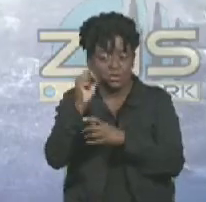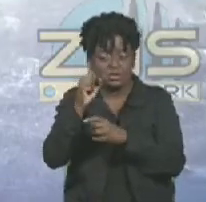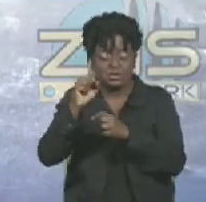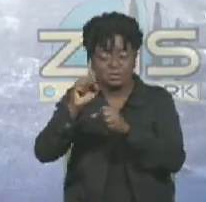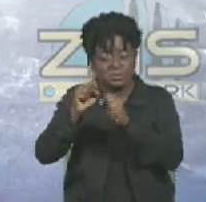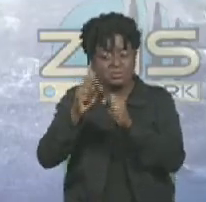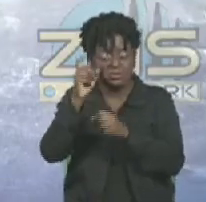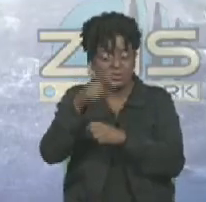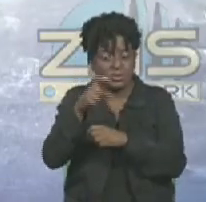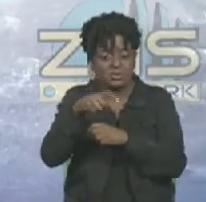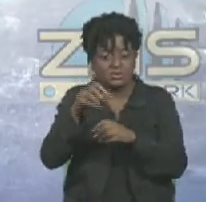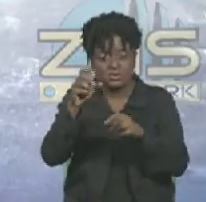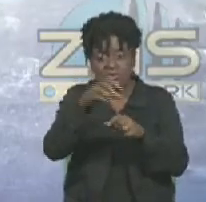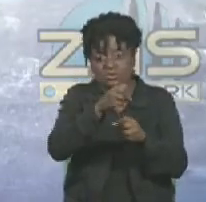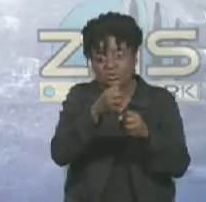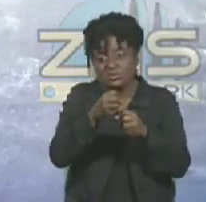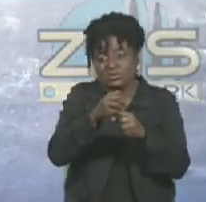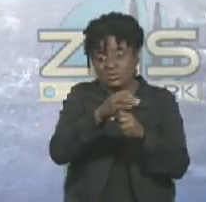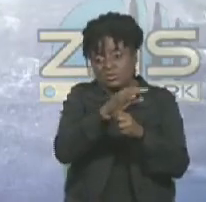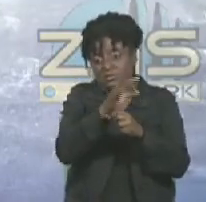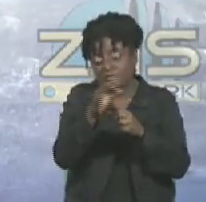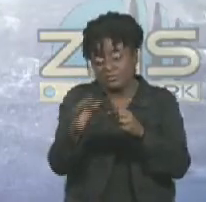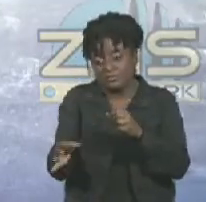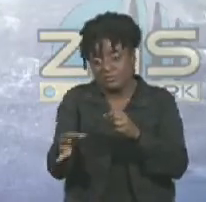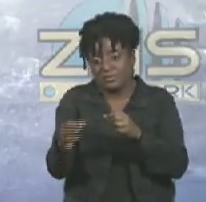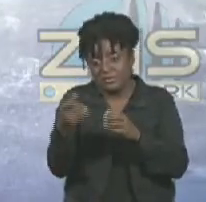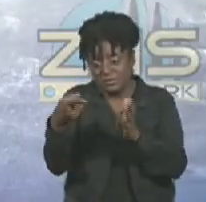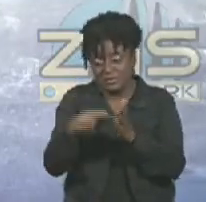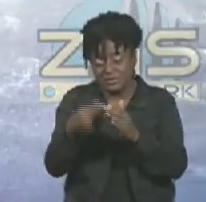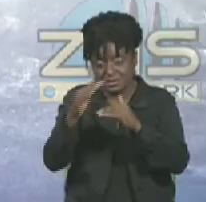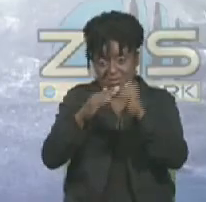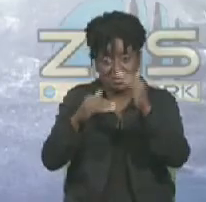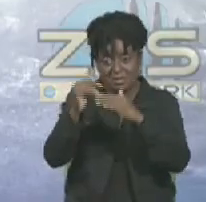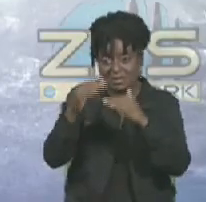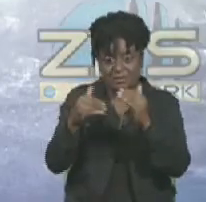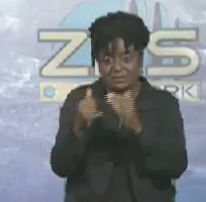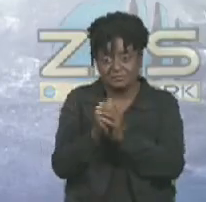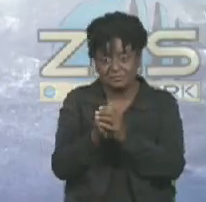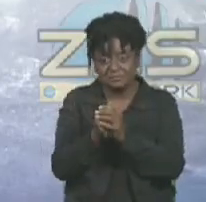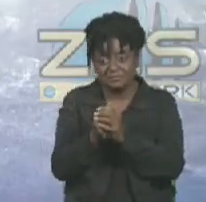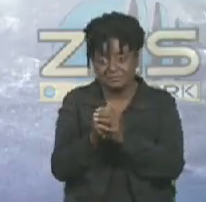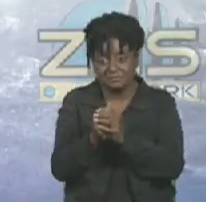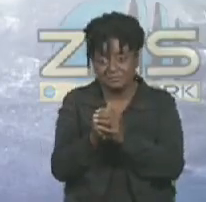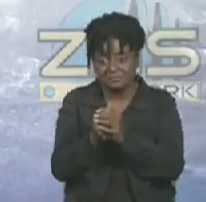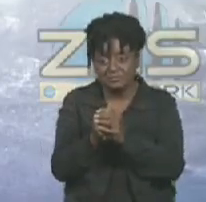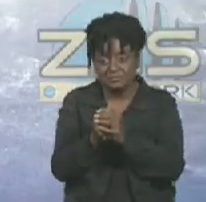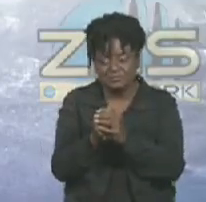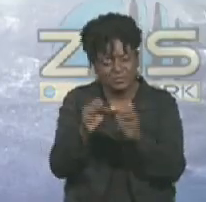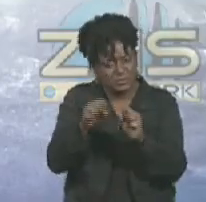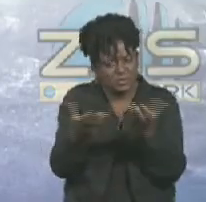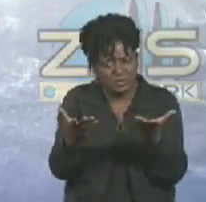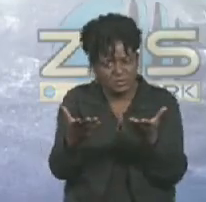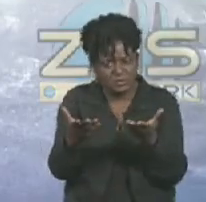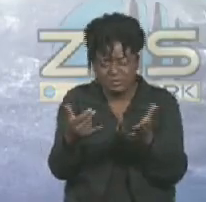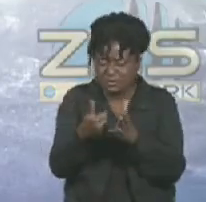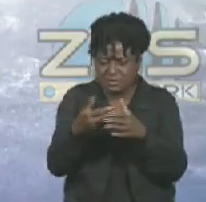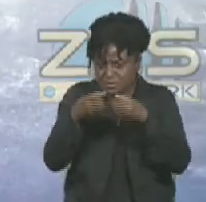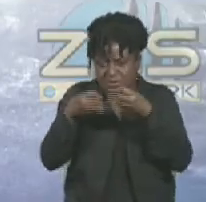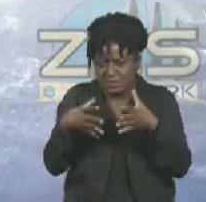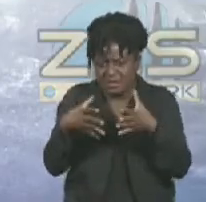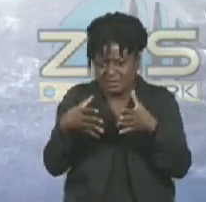08. All right, got distracted. So it was like a blessing in